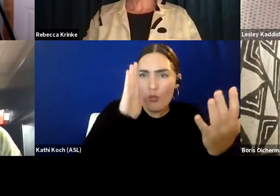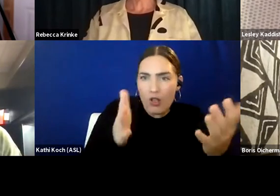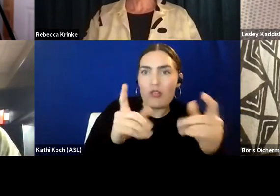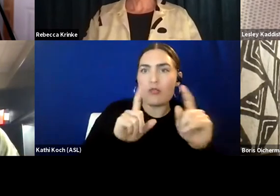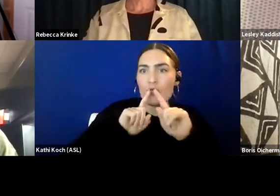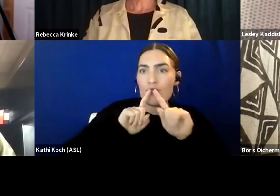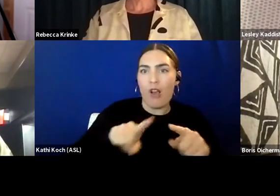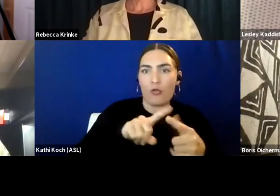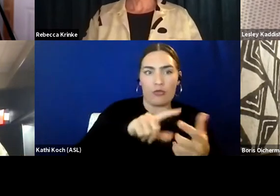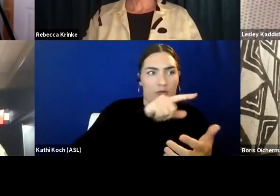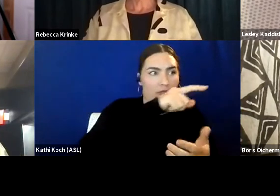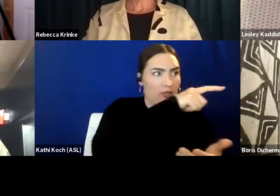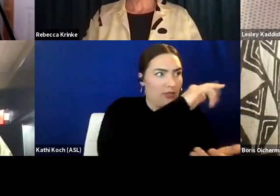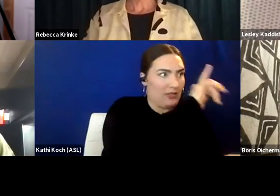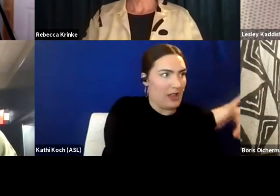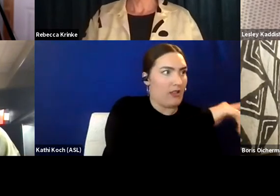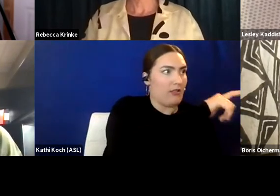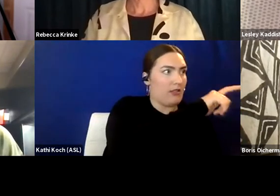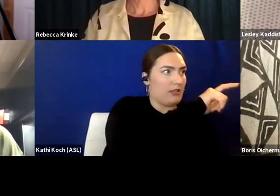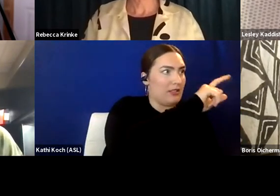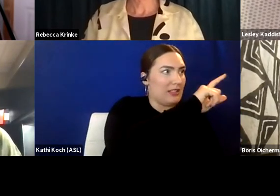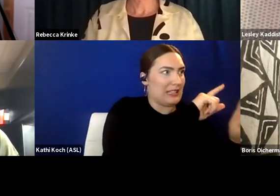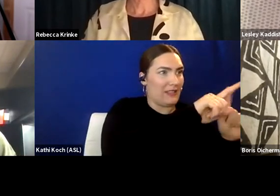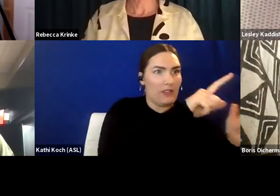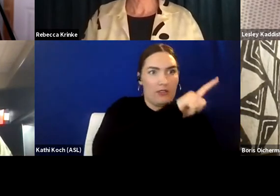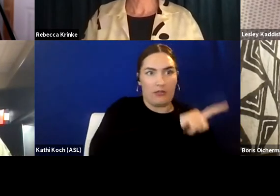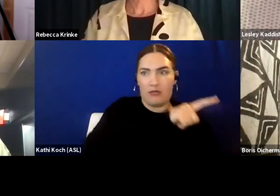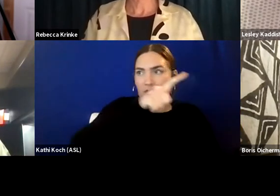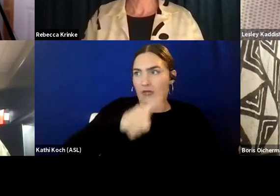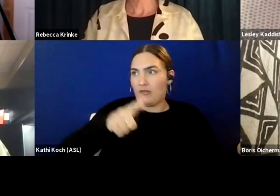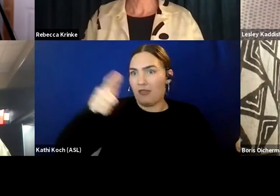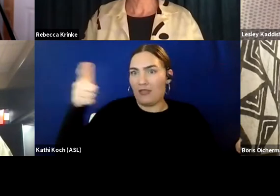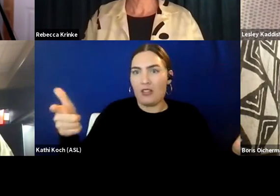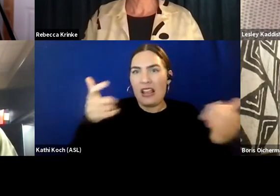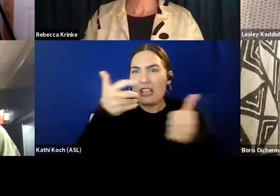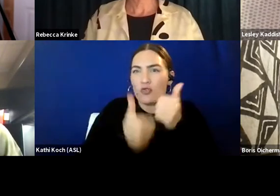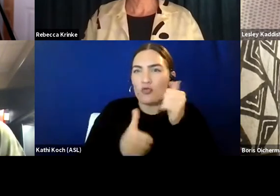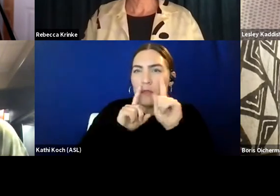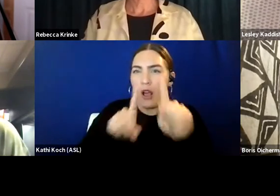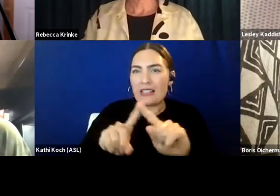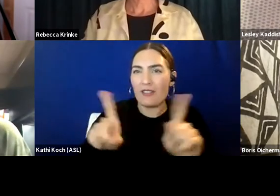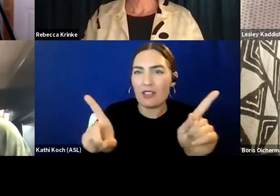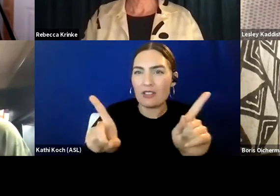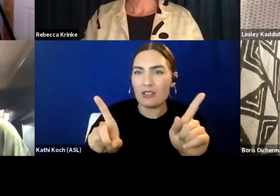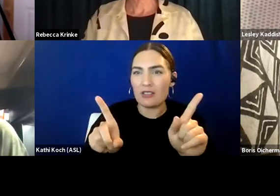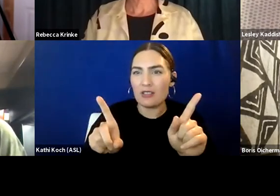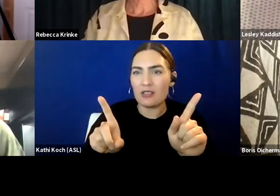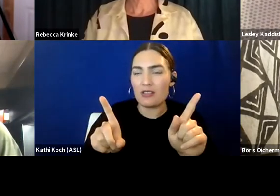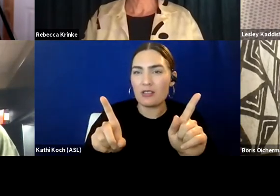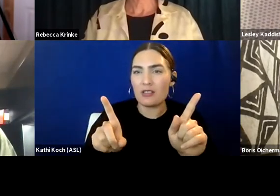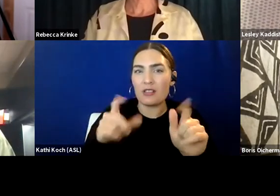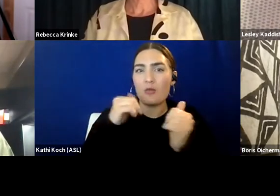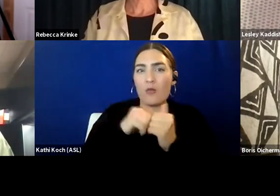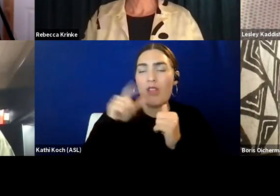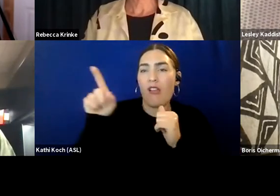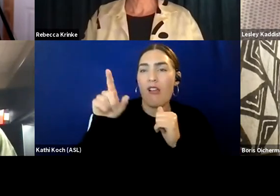those situations in a different way. Some of the things I do with the Cavani